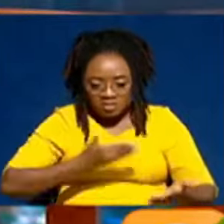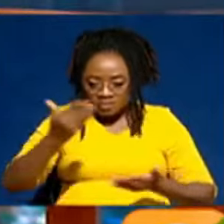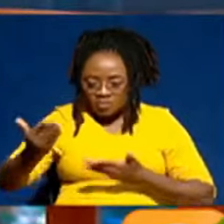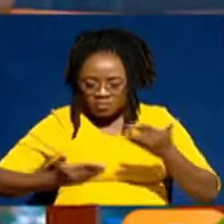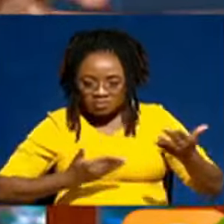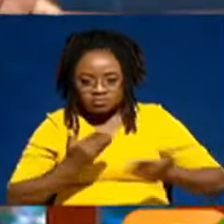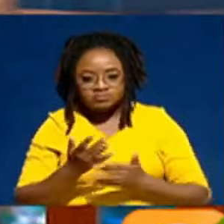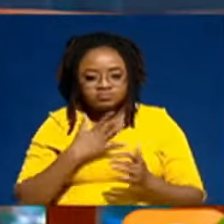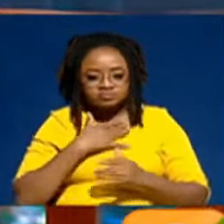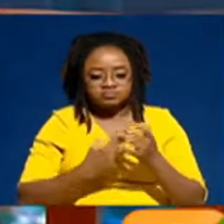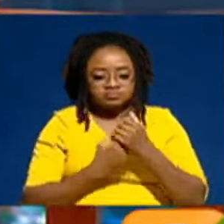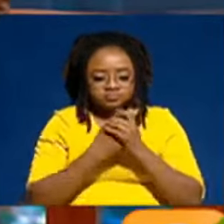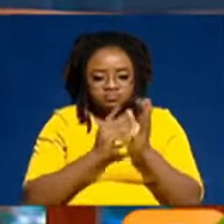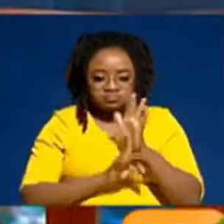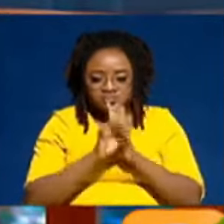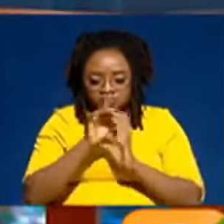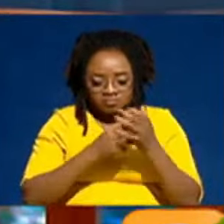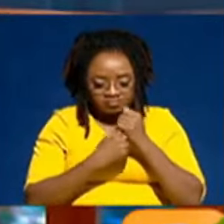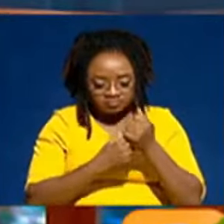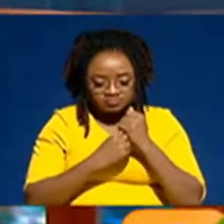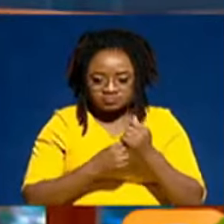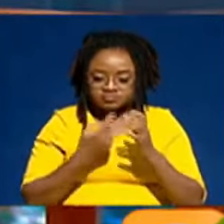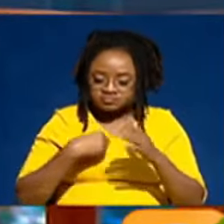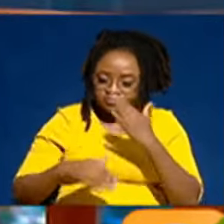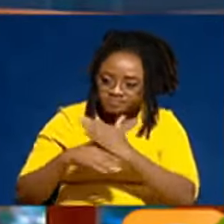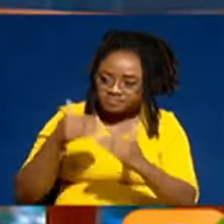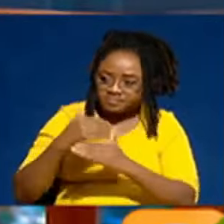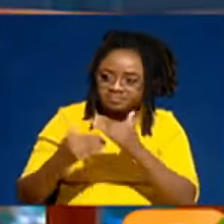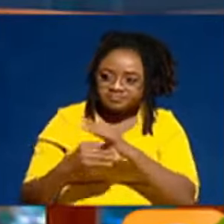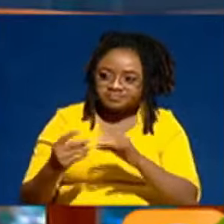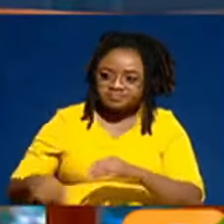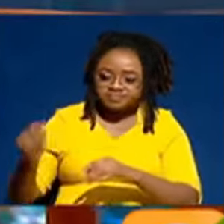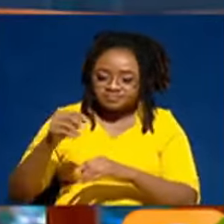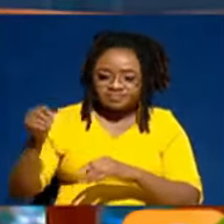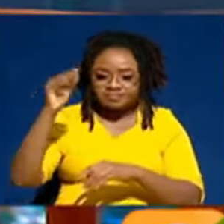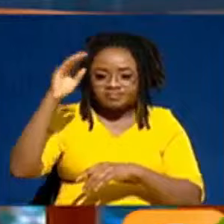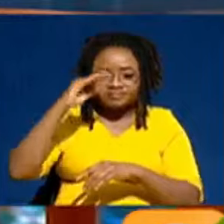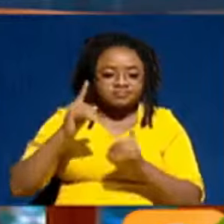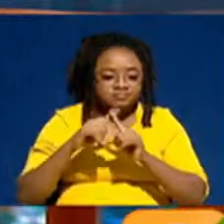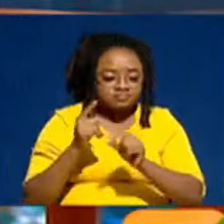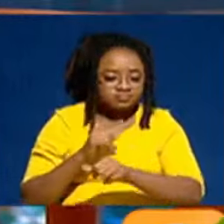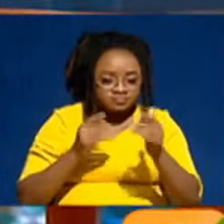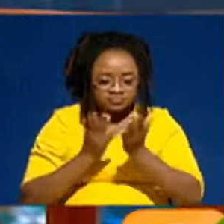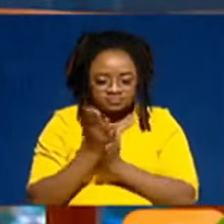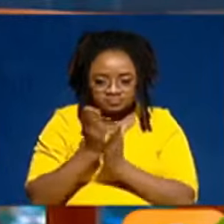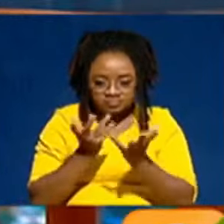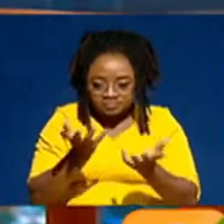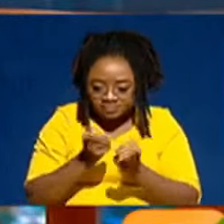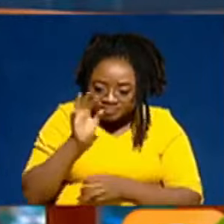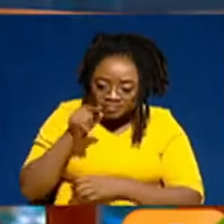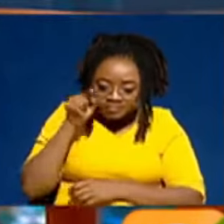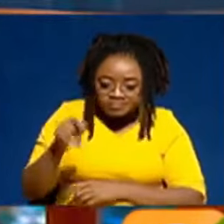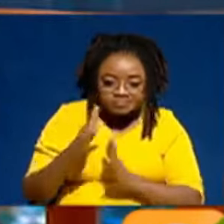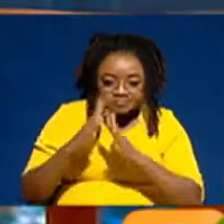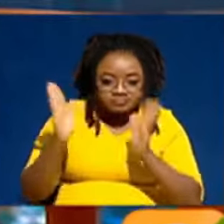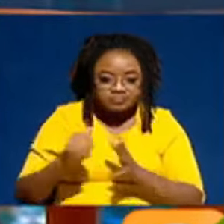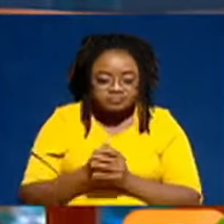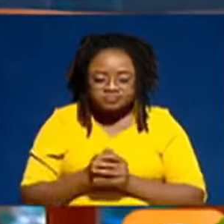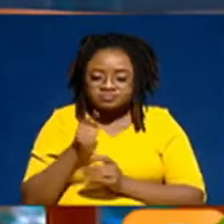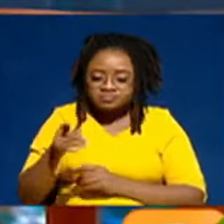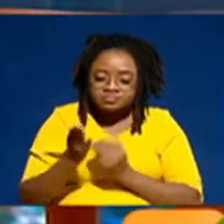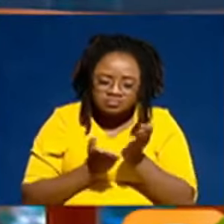in 3-4 years. That can be done. But what about the other auxiliary services that are required? When are you going to put them